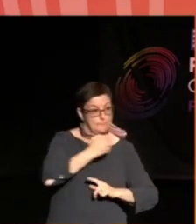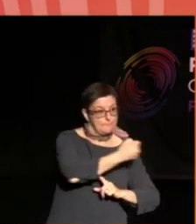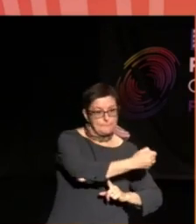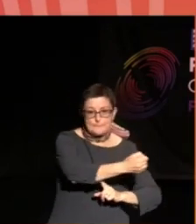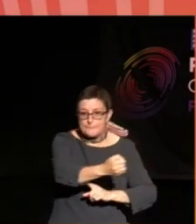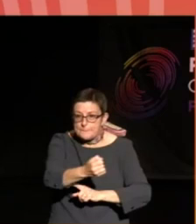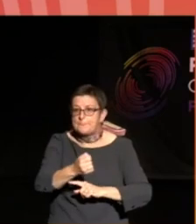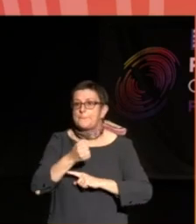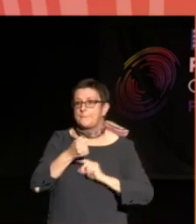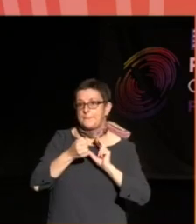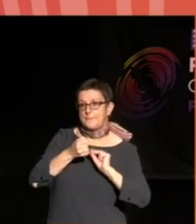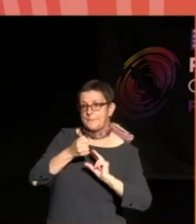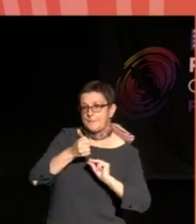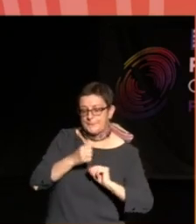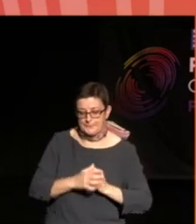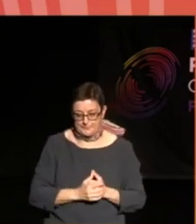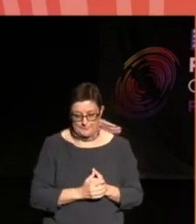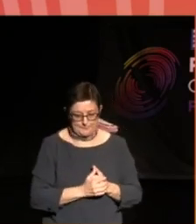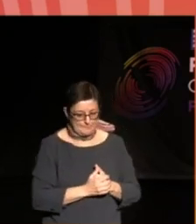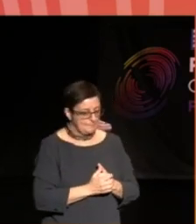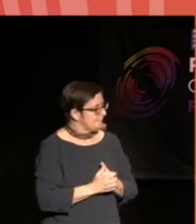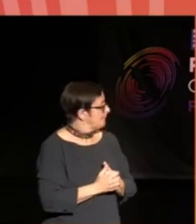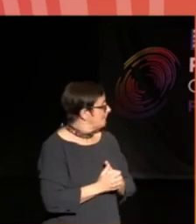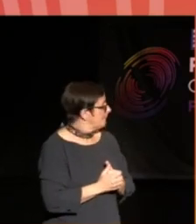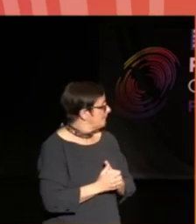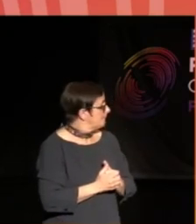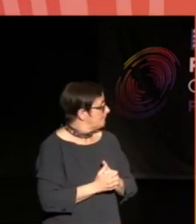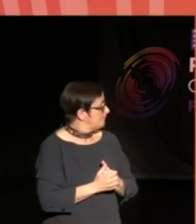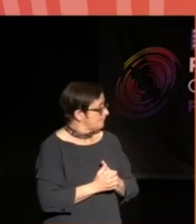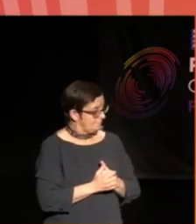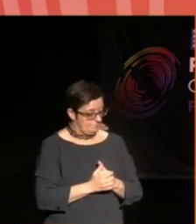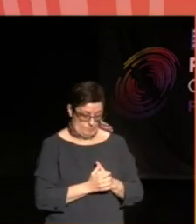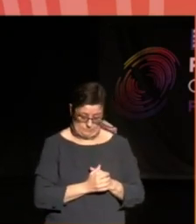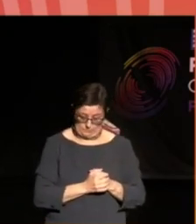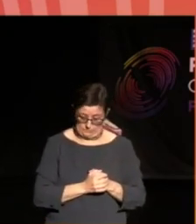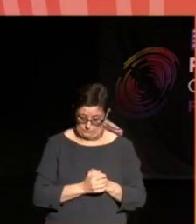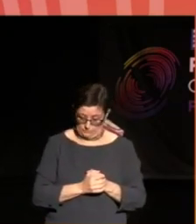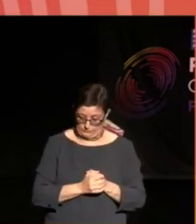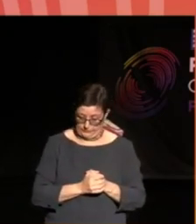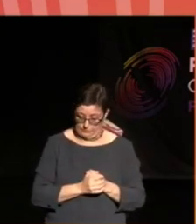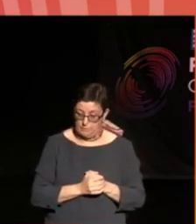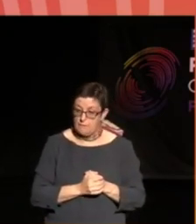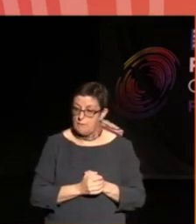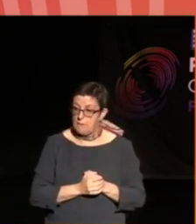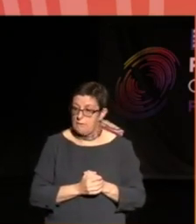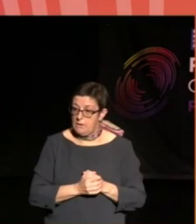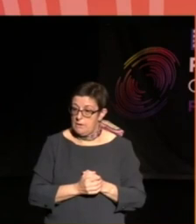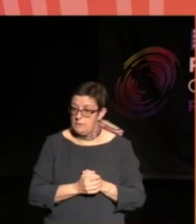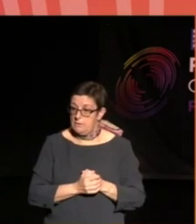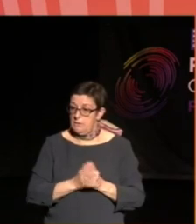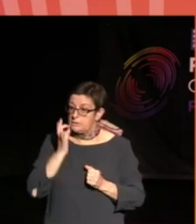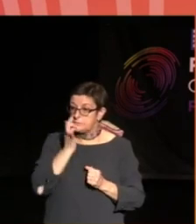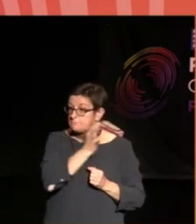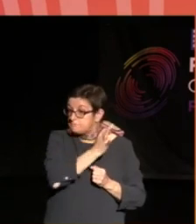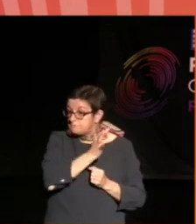mic. But really, anyone, and whether from a business point of view or a consumer point of